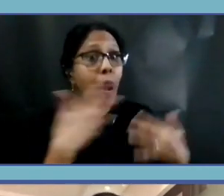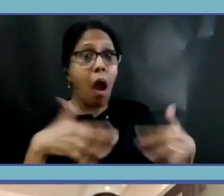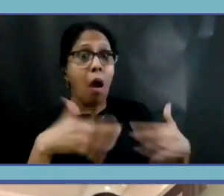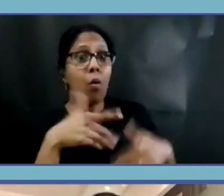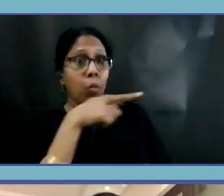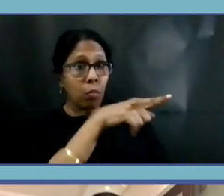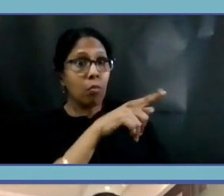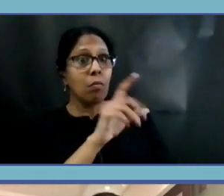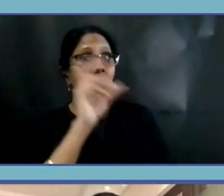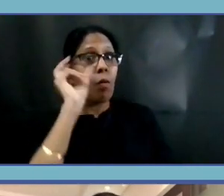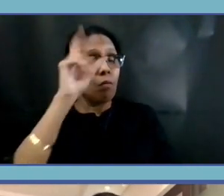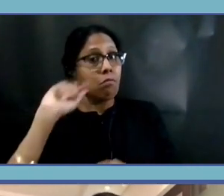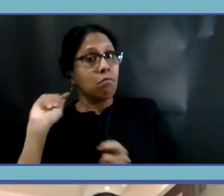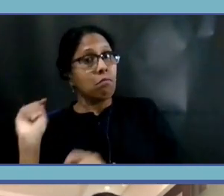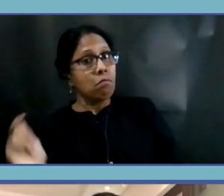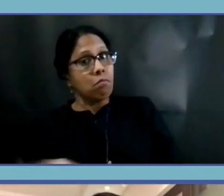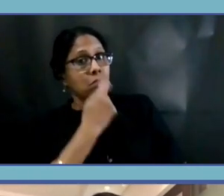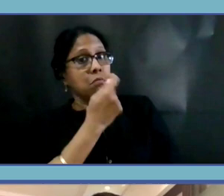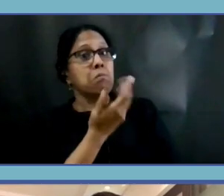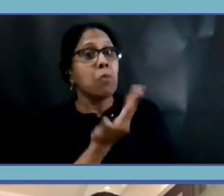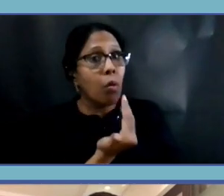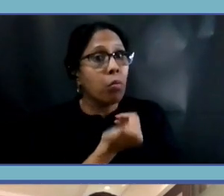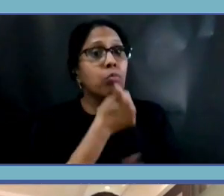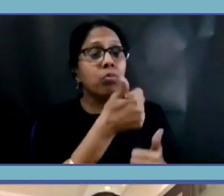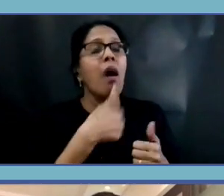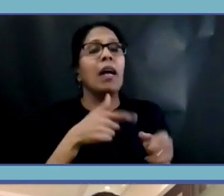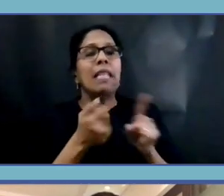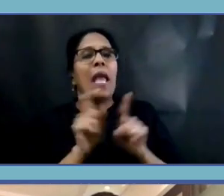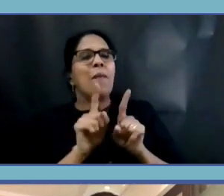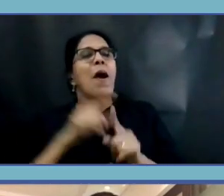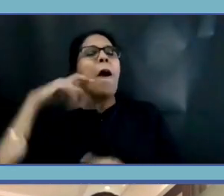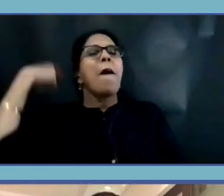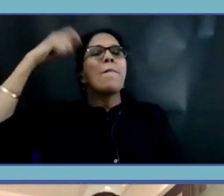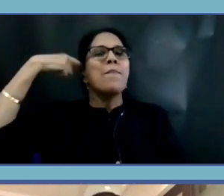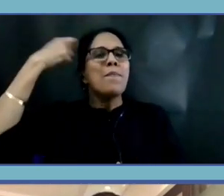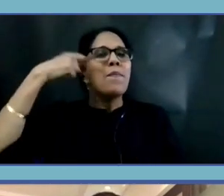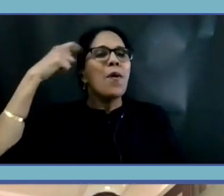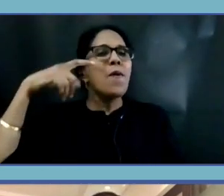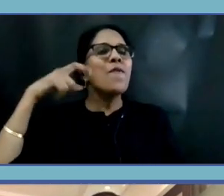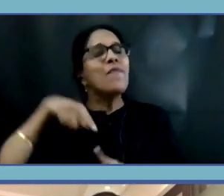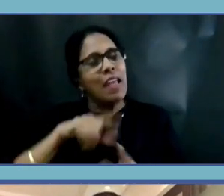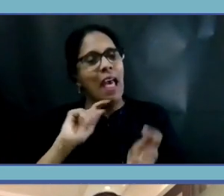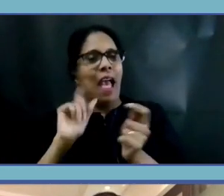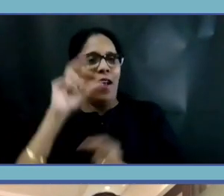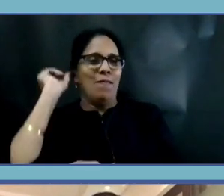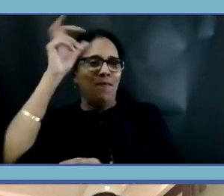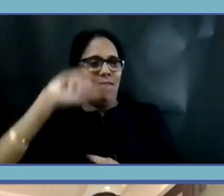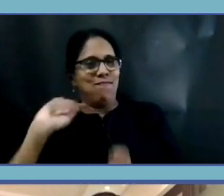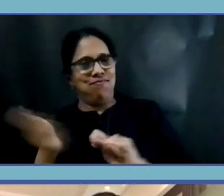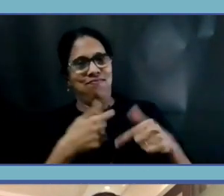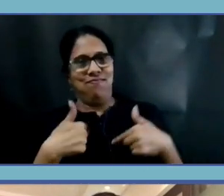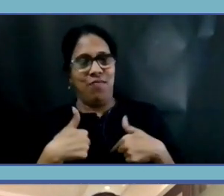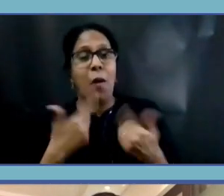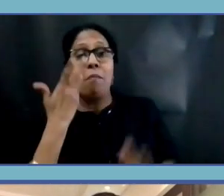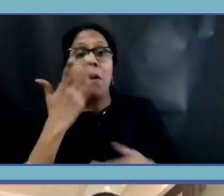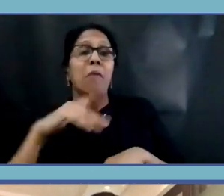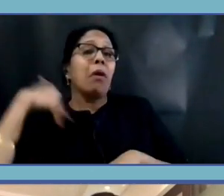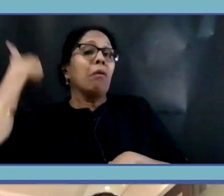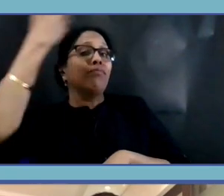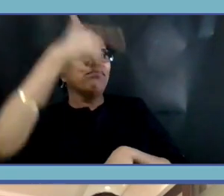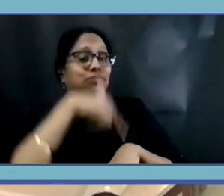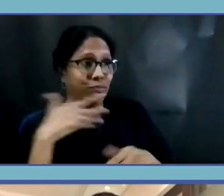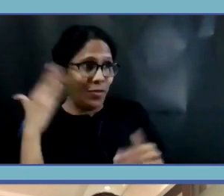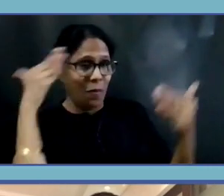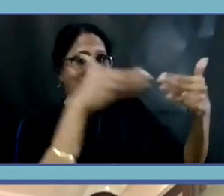that's so cool. You know, I played golf nice. Only in movies. So I'm not good with golf. So maybe okay. someday I will come to you and I'll get some